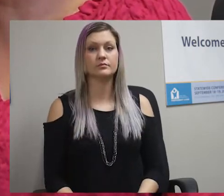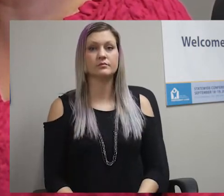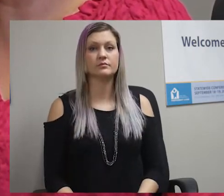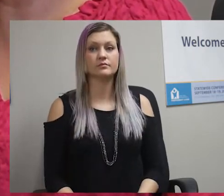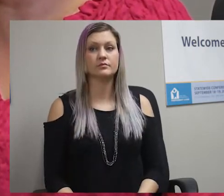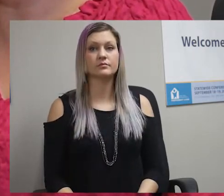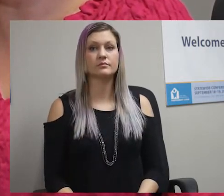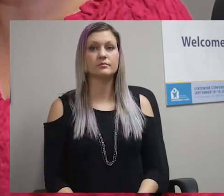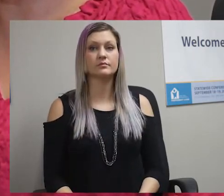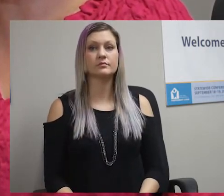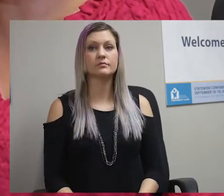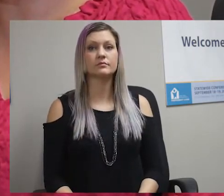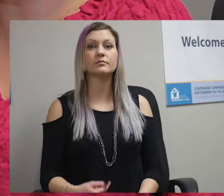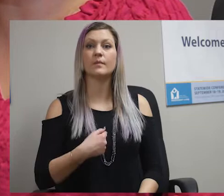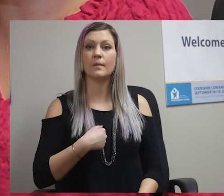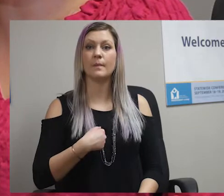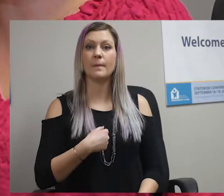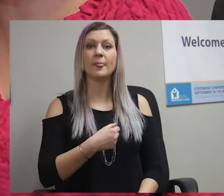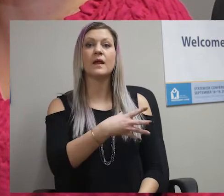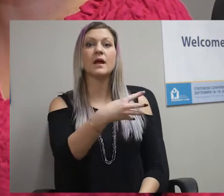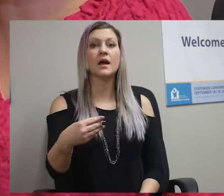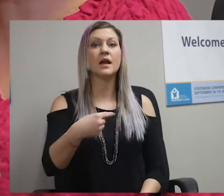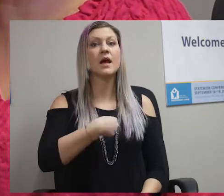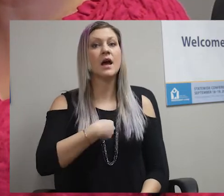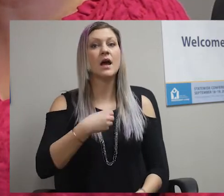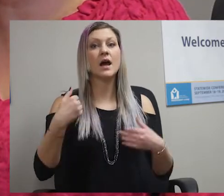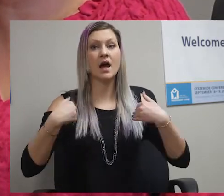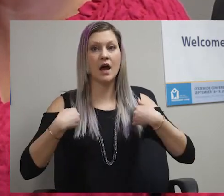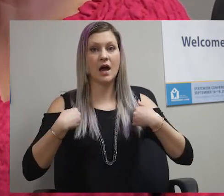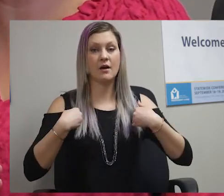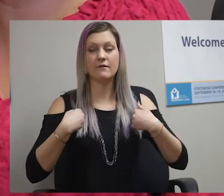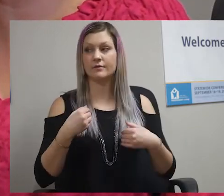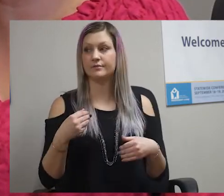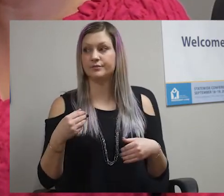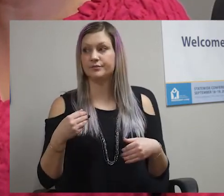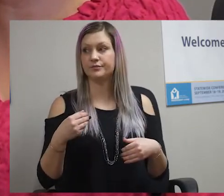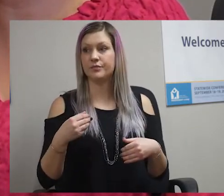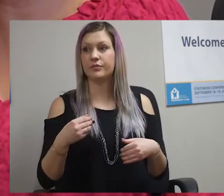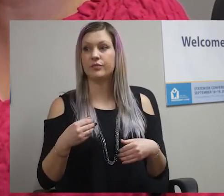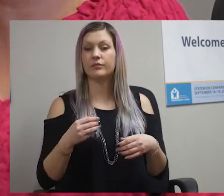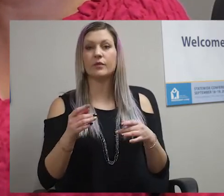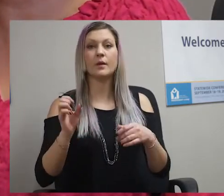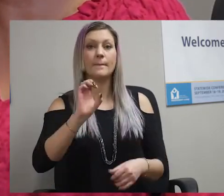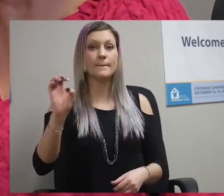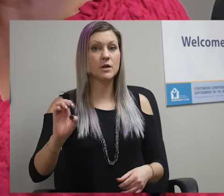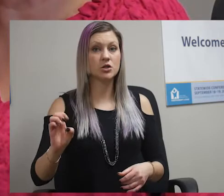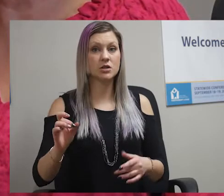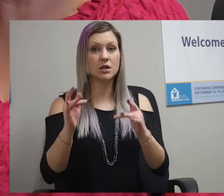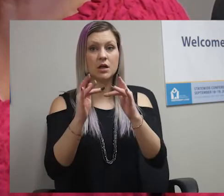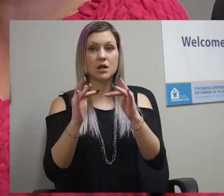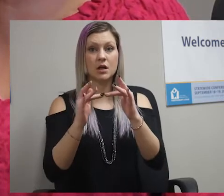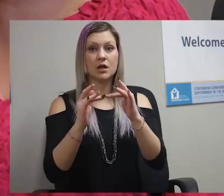same vein, I also have contact information and emergency contact information for all of my